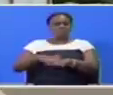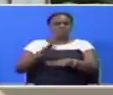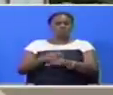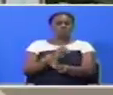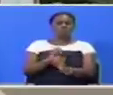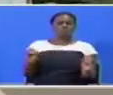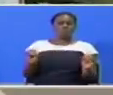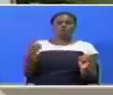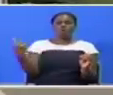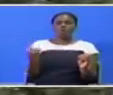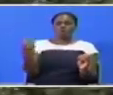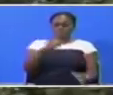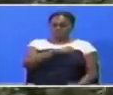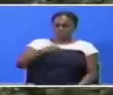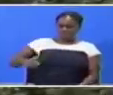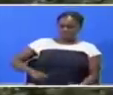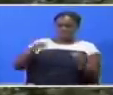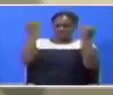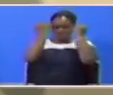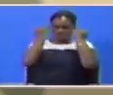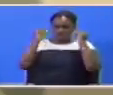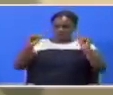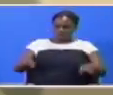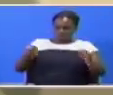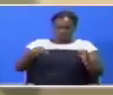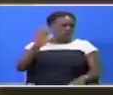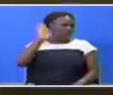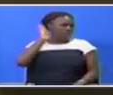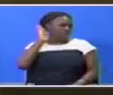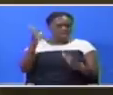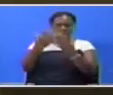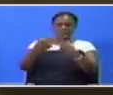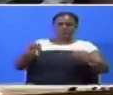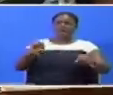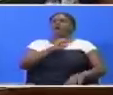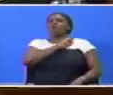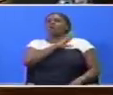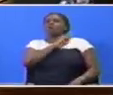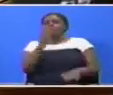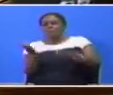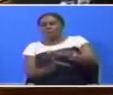given that only the Supreme Court can hear any presidential election petition